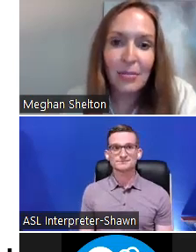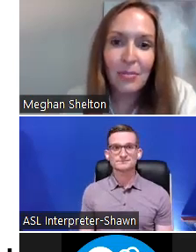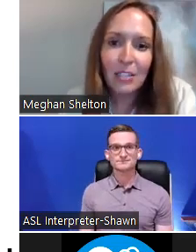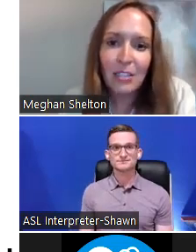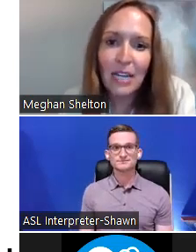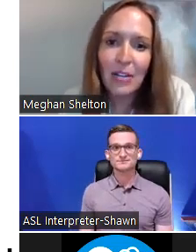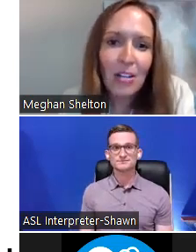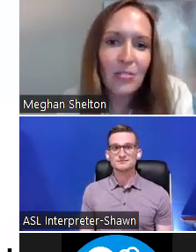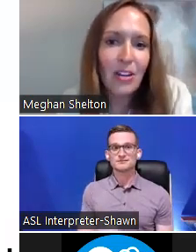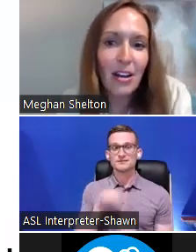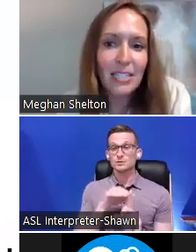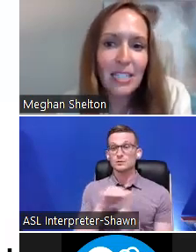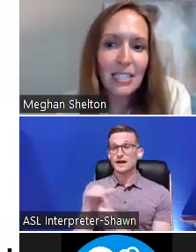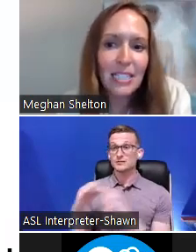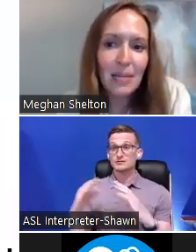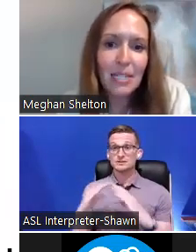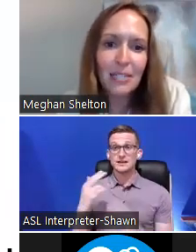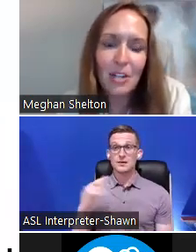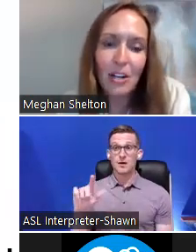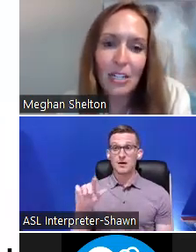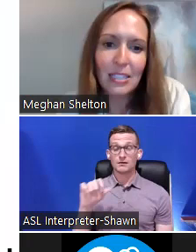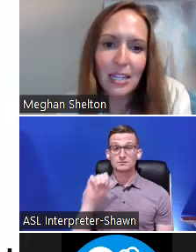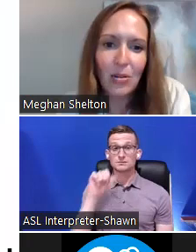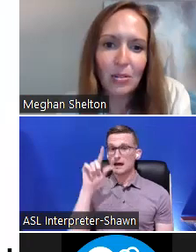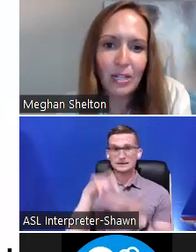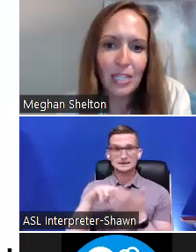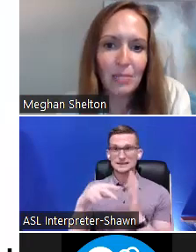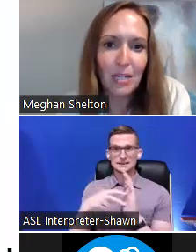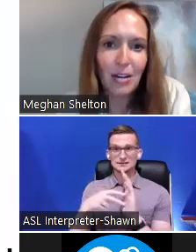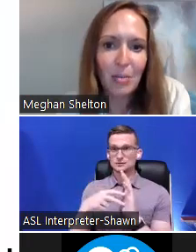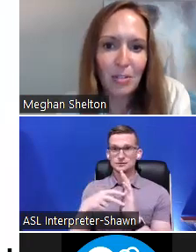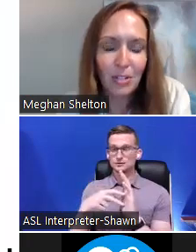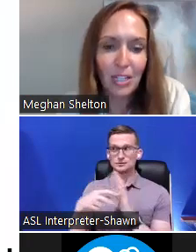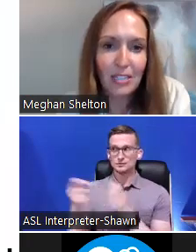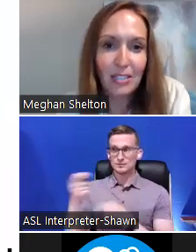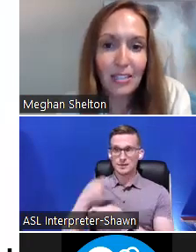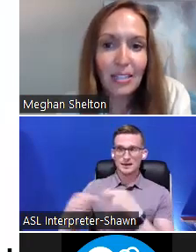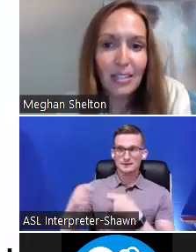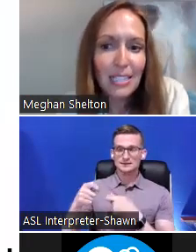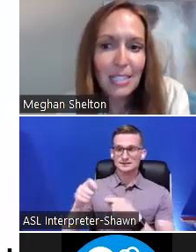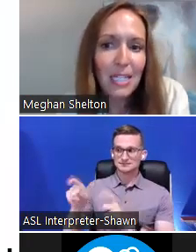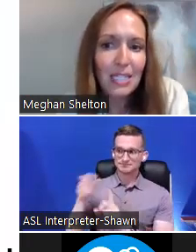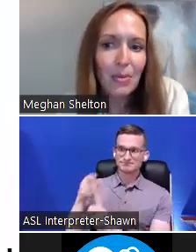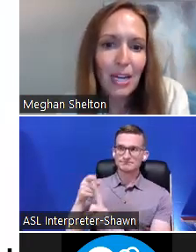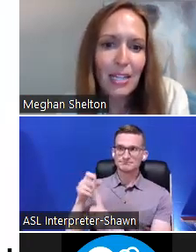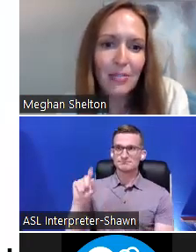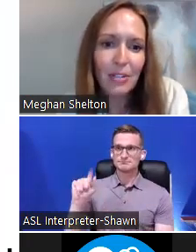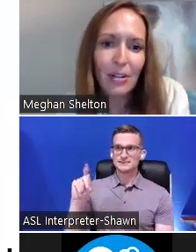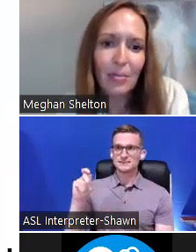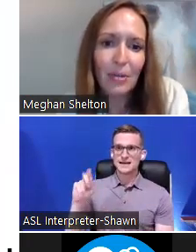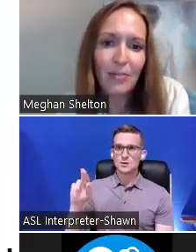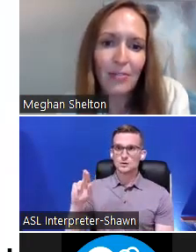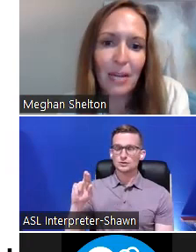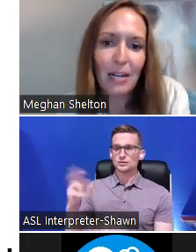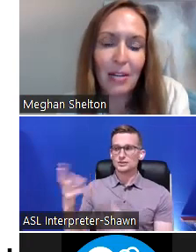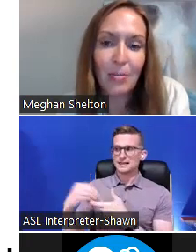As a reminder, town halls are not intended to take place of targeted stakeholder engagement opportunities. It is a space where we ask for your